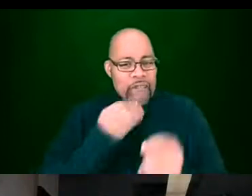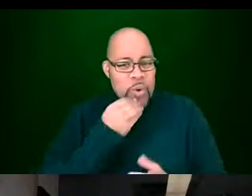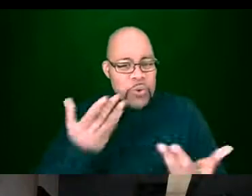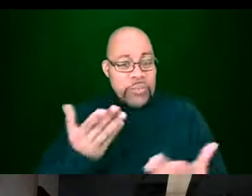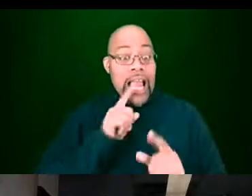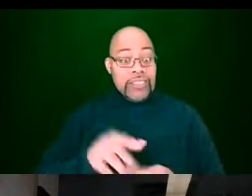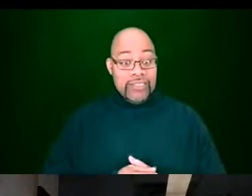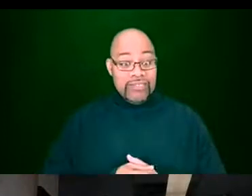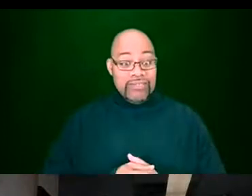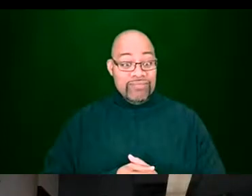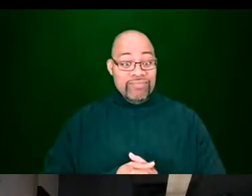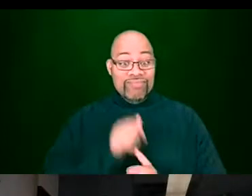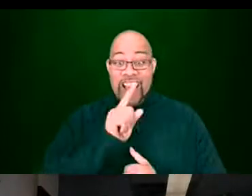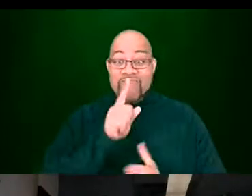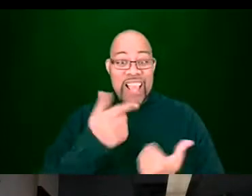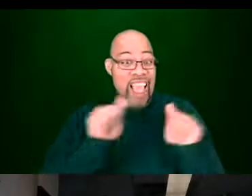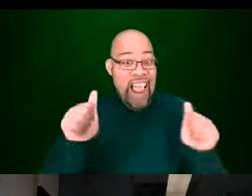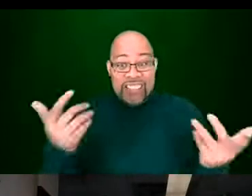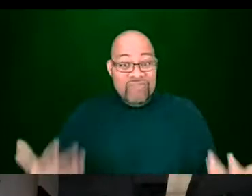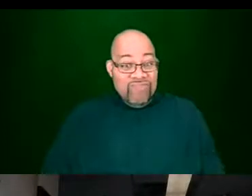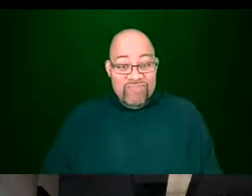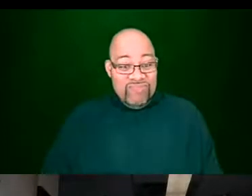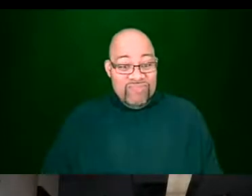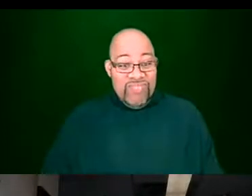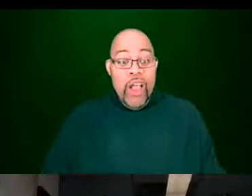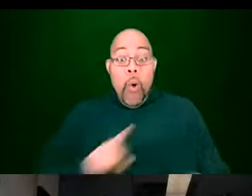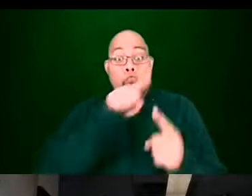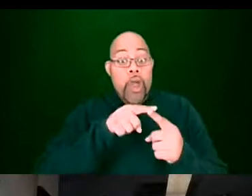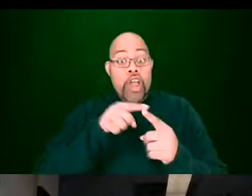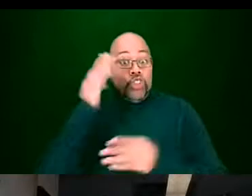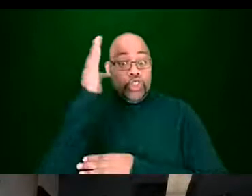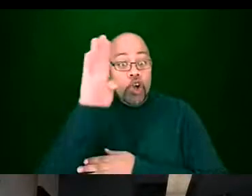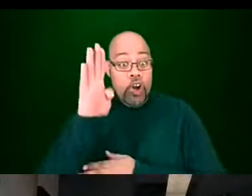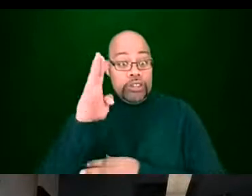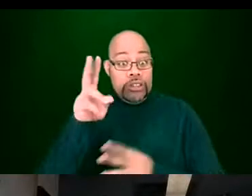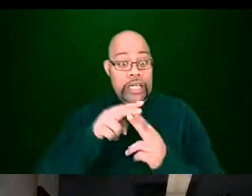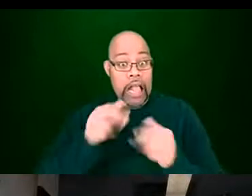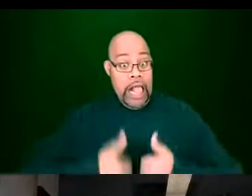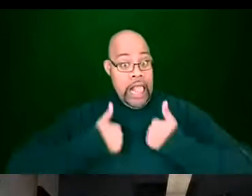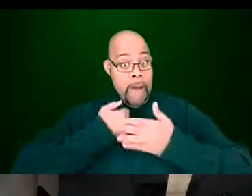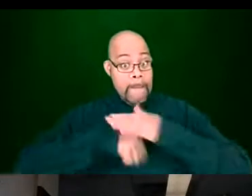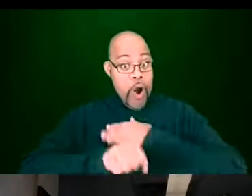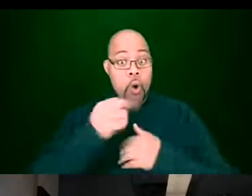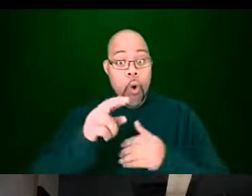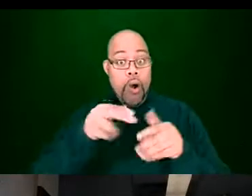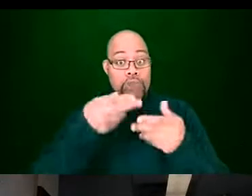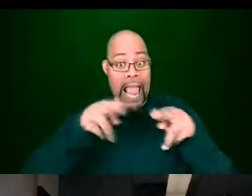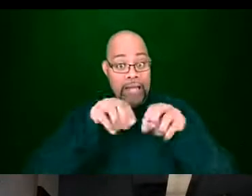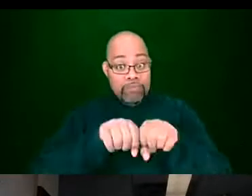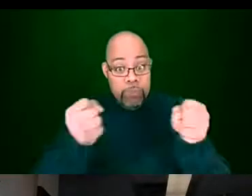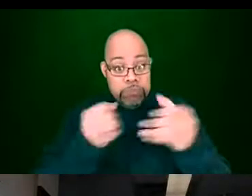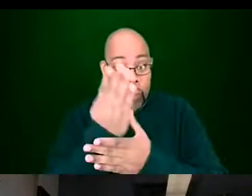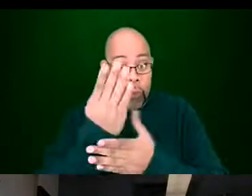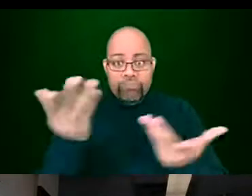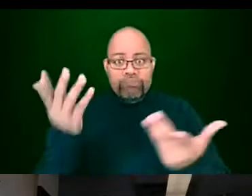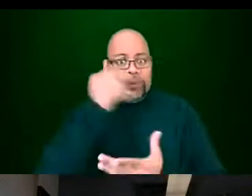answer is not really any at all. As soon as sharks are either live birth or hatch from their eggs, they are